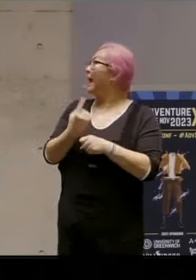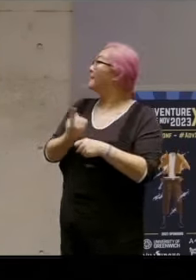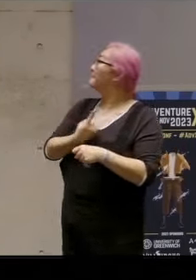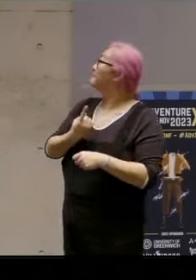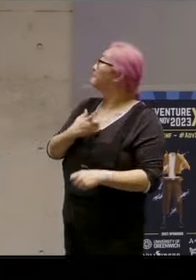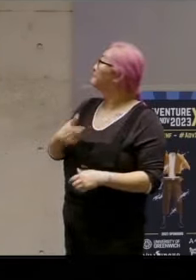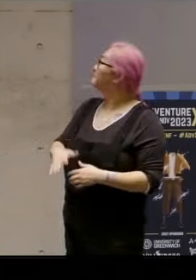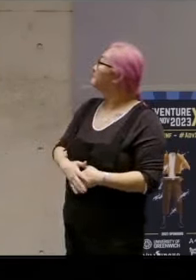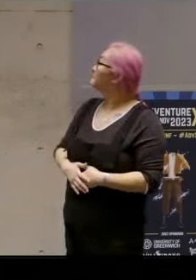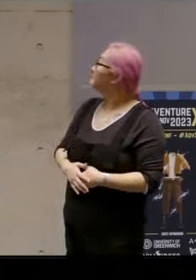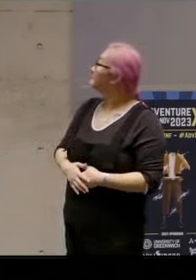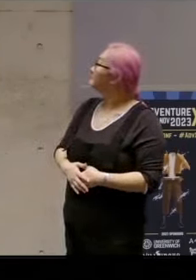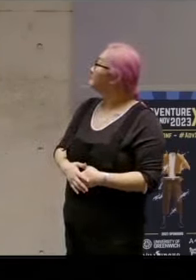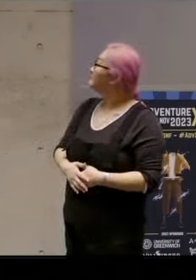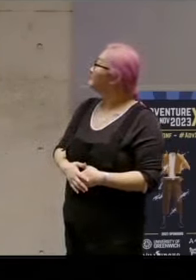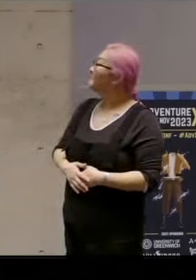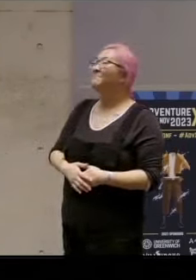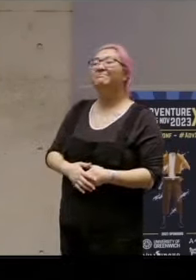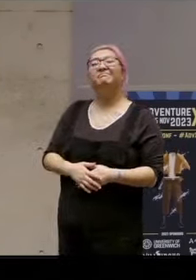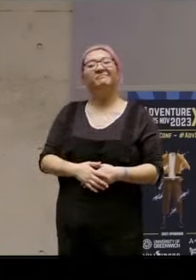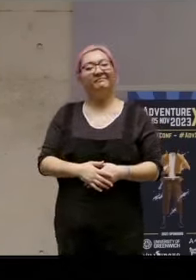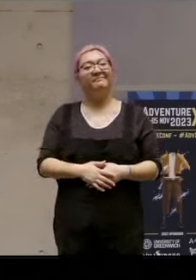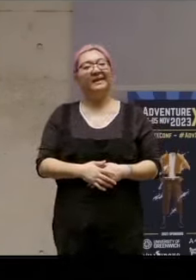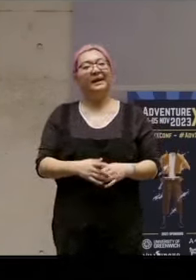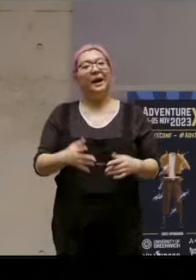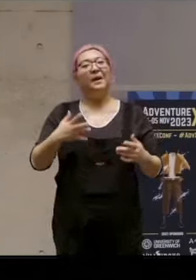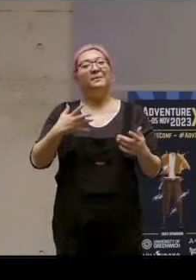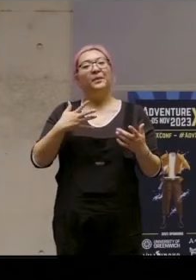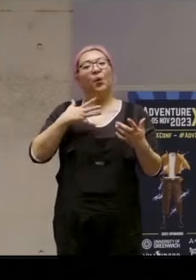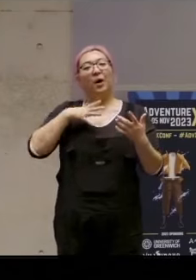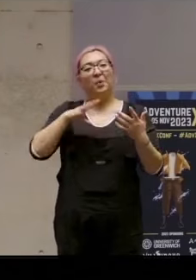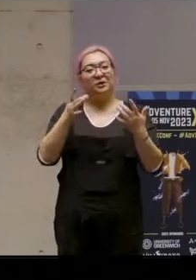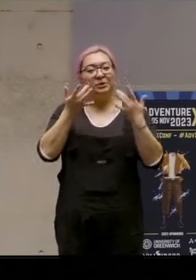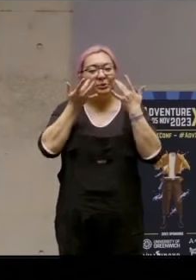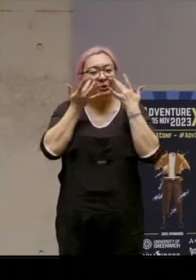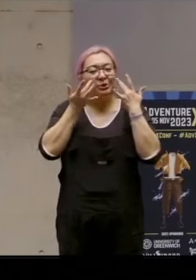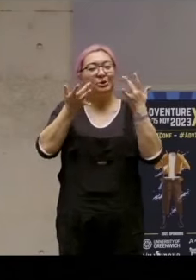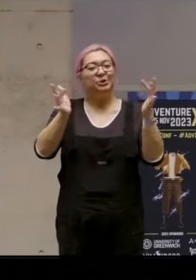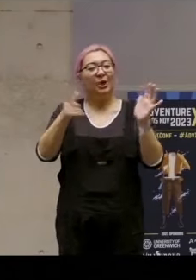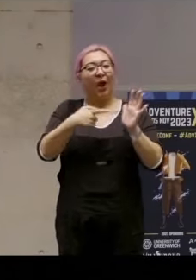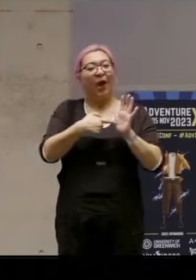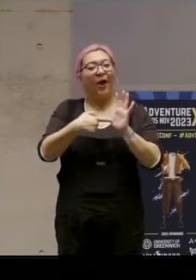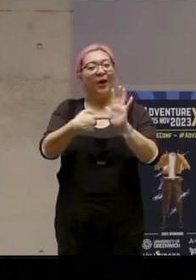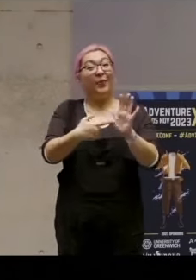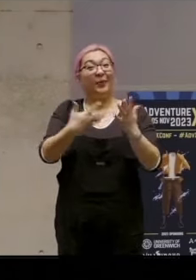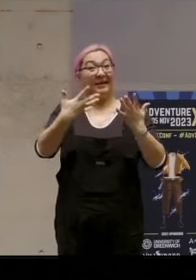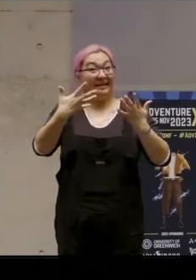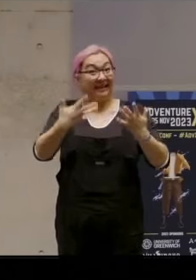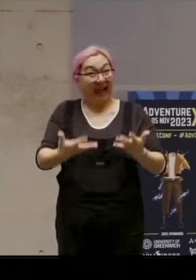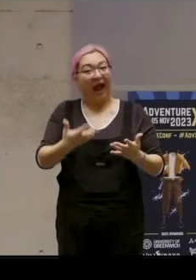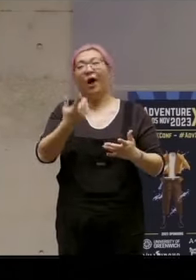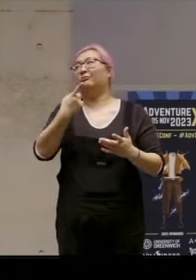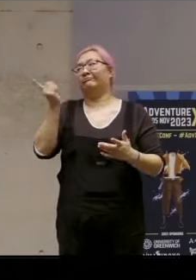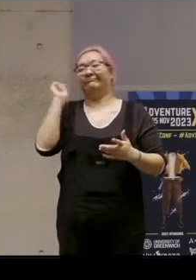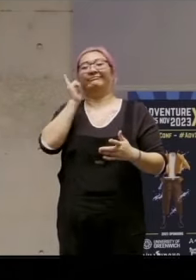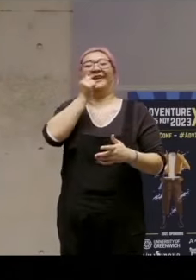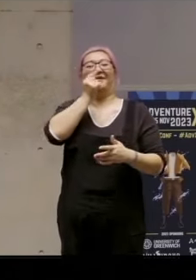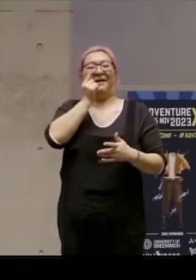this study, we wanted to share these gems with you that are now available in English from the Slovak Design Museum's